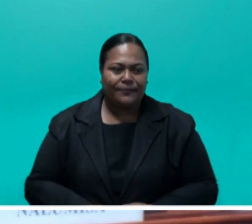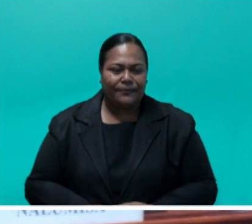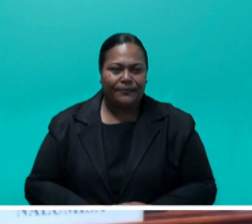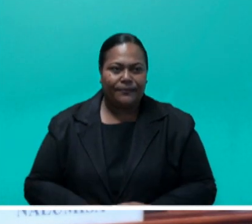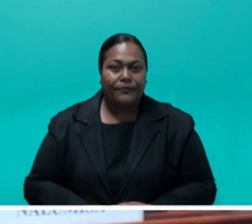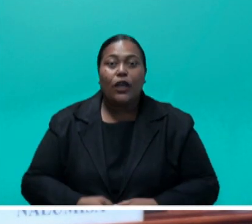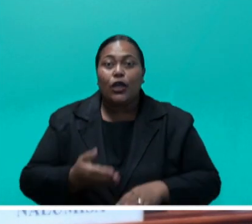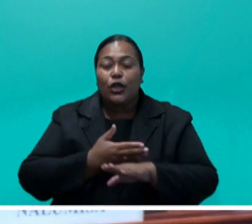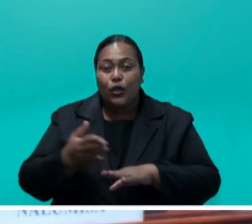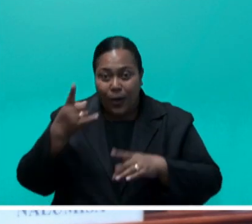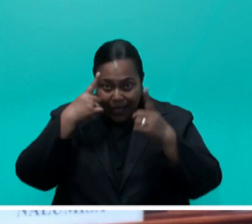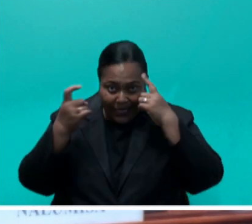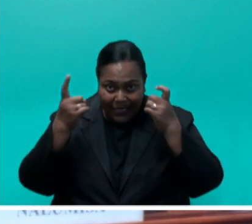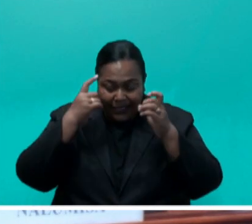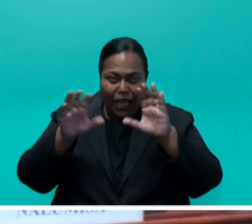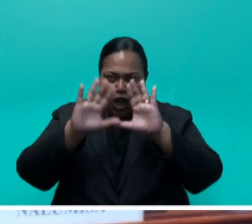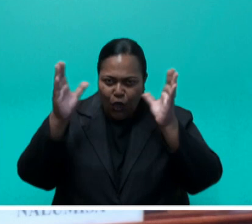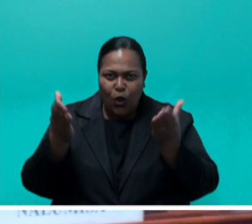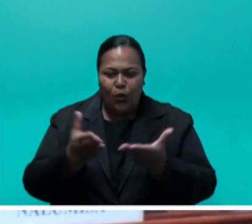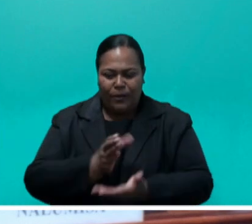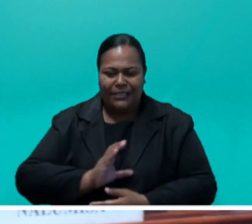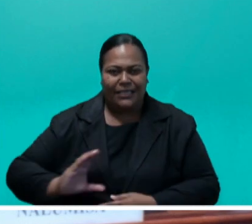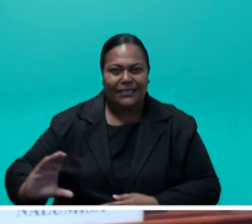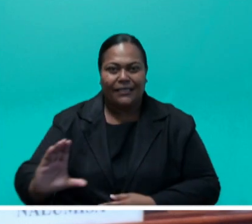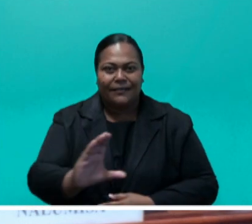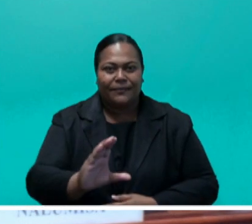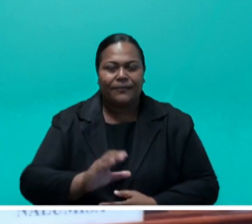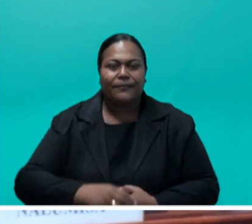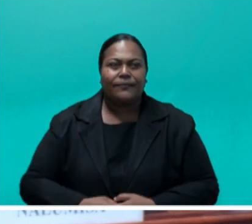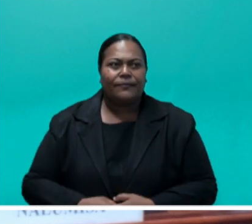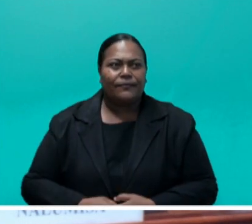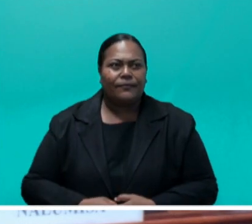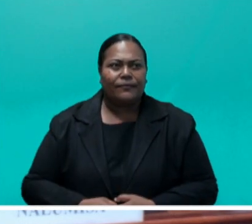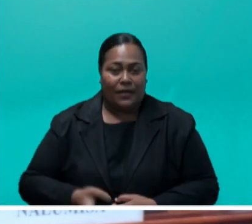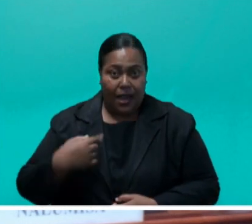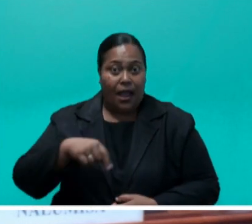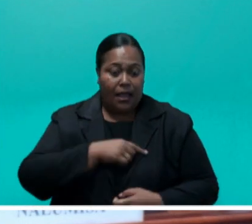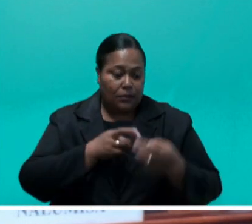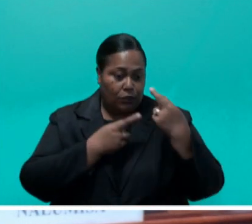innovators, and global citizens. As